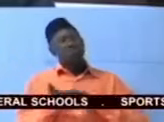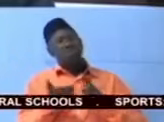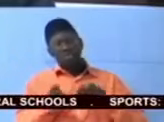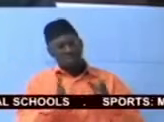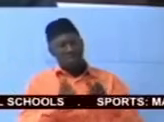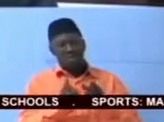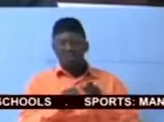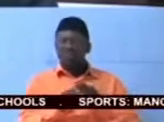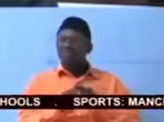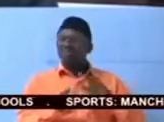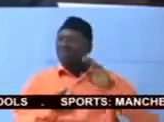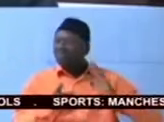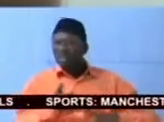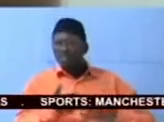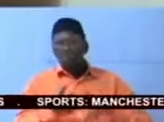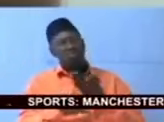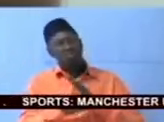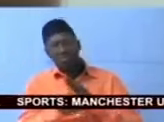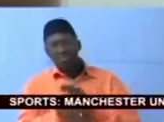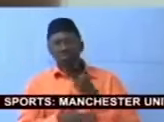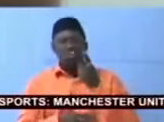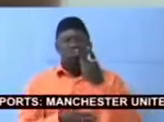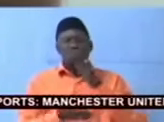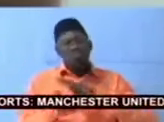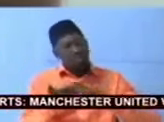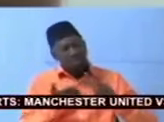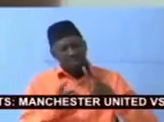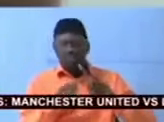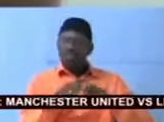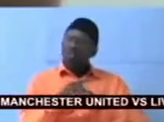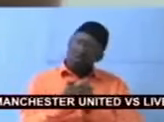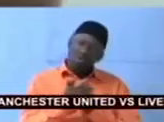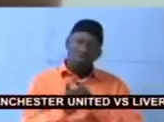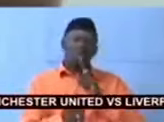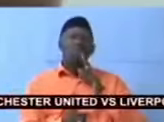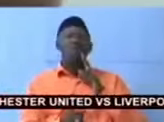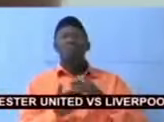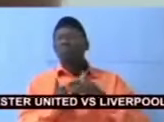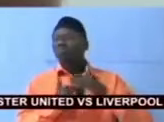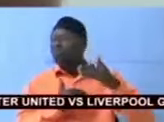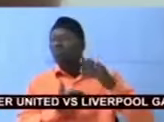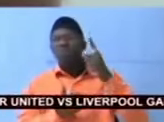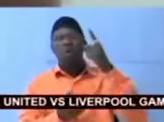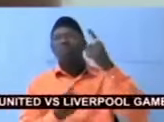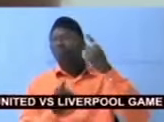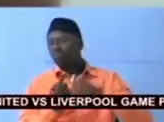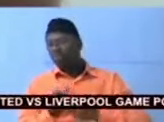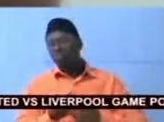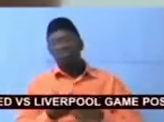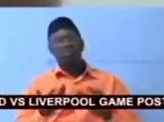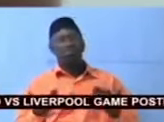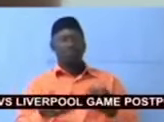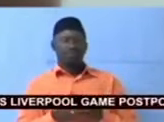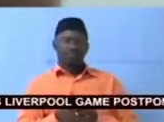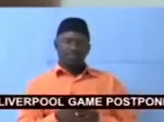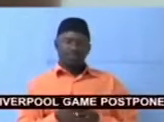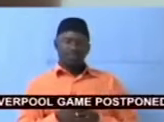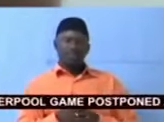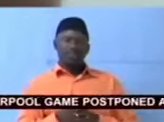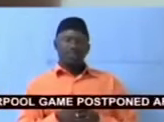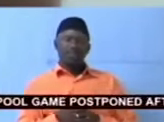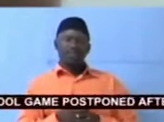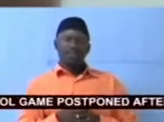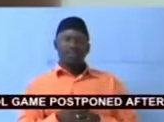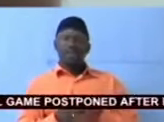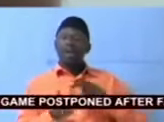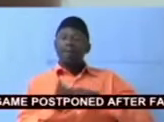1 month. Lego lek ci dir ñaari bes yu ay be ben wèr. Therefore, it is correct to say that after that said induction, you now move to your